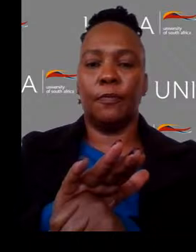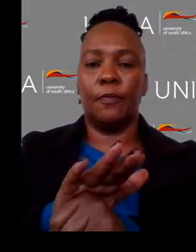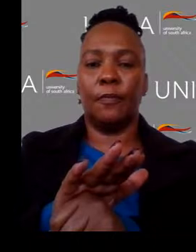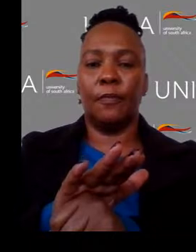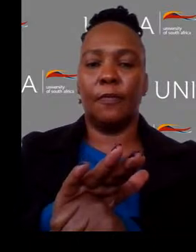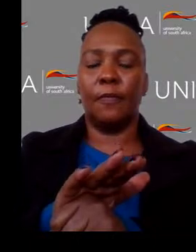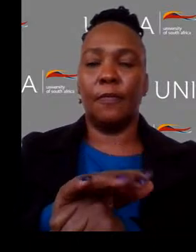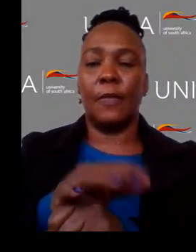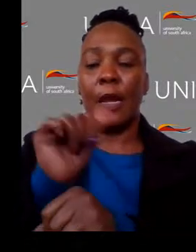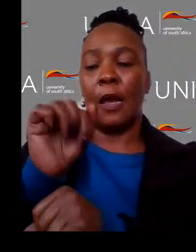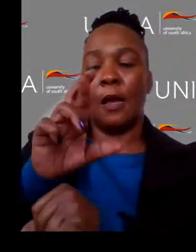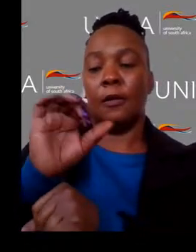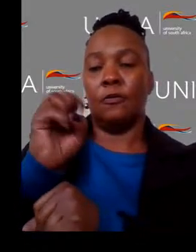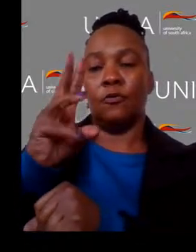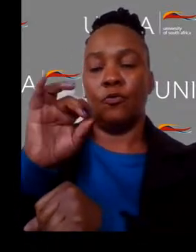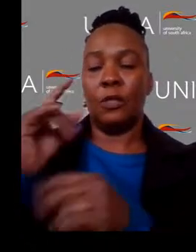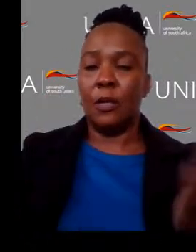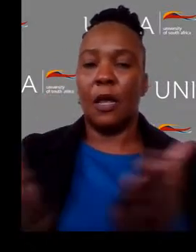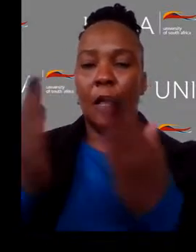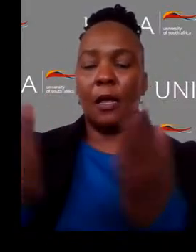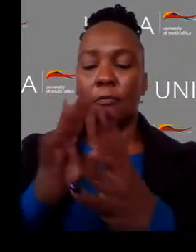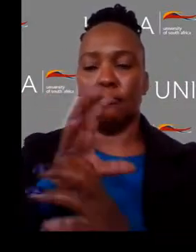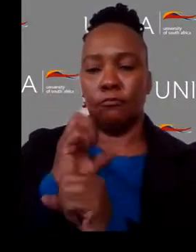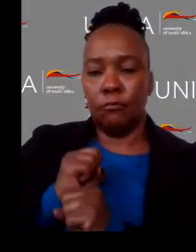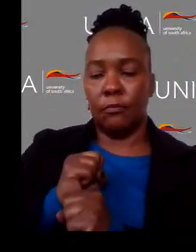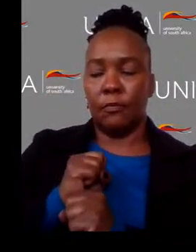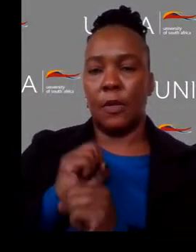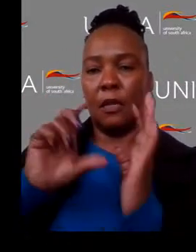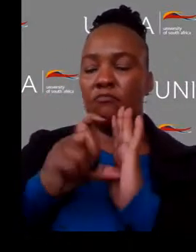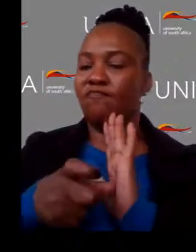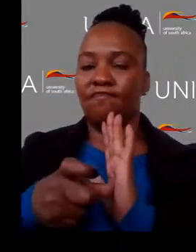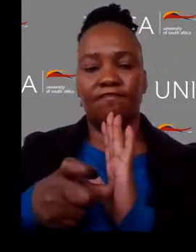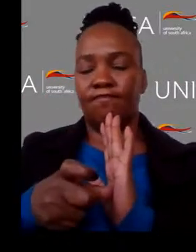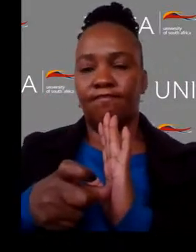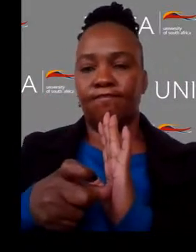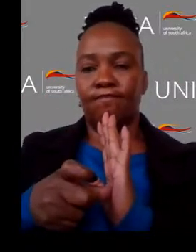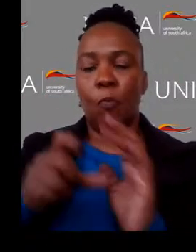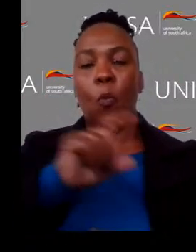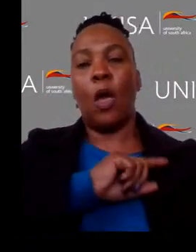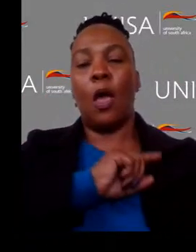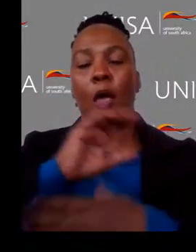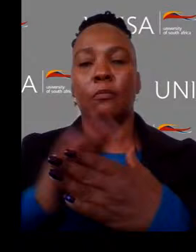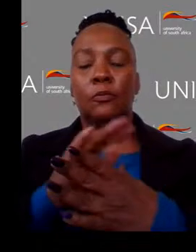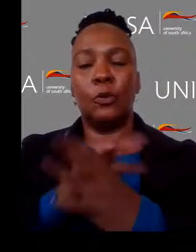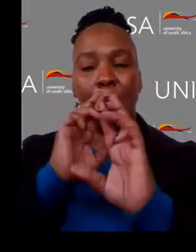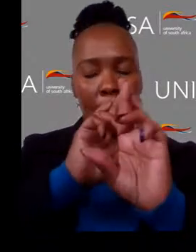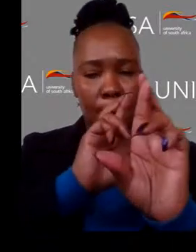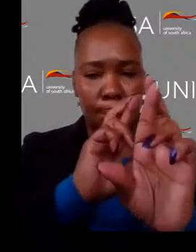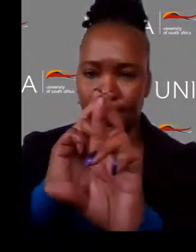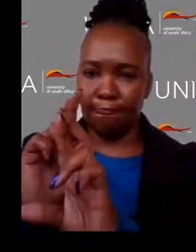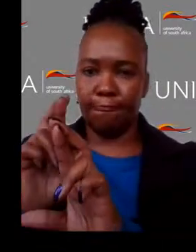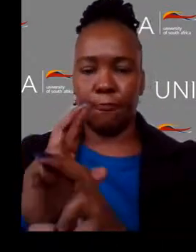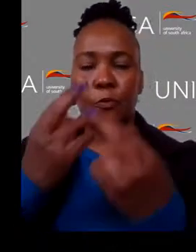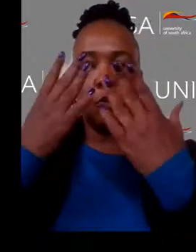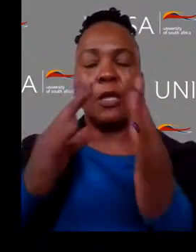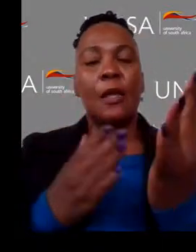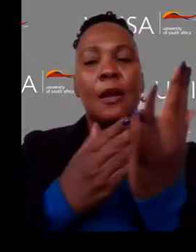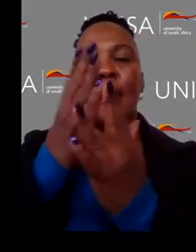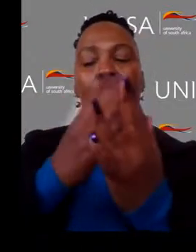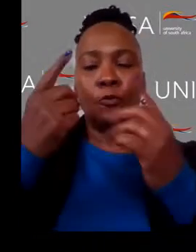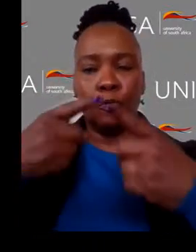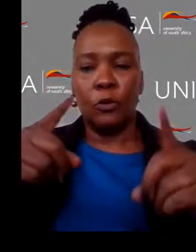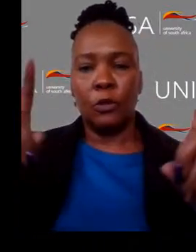Axfit encourages students not to conceal their disability, because while we respect students' right to disclose or not to